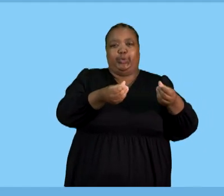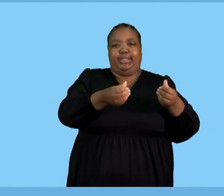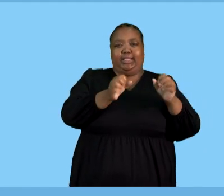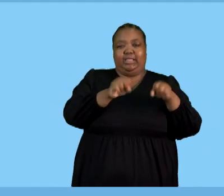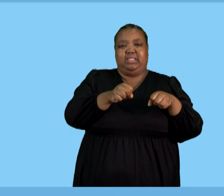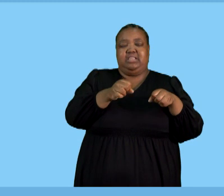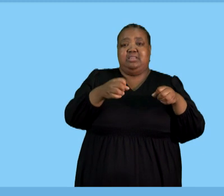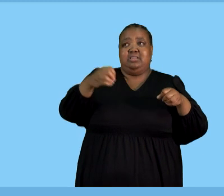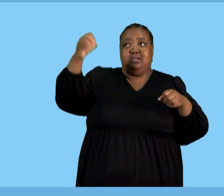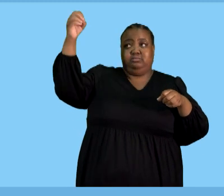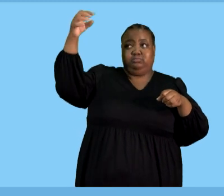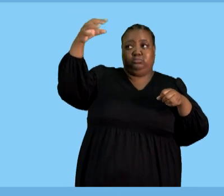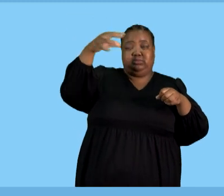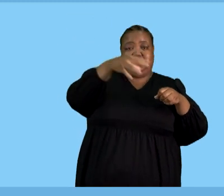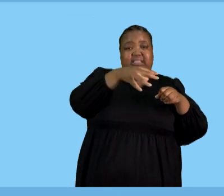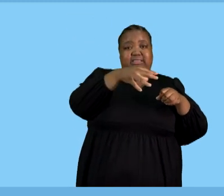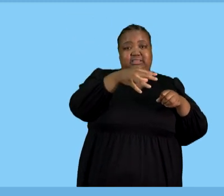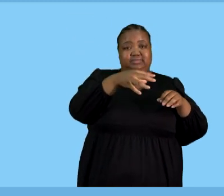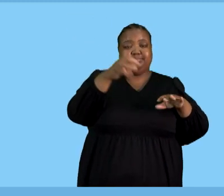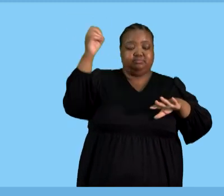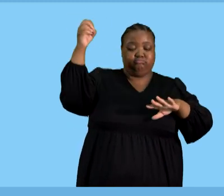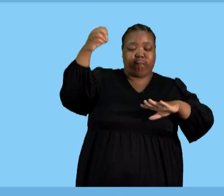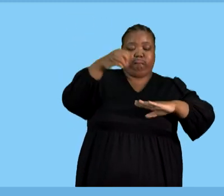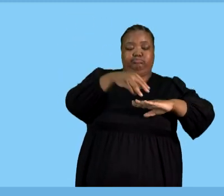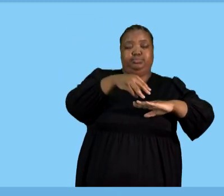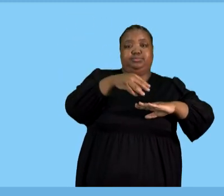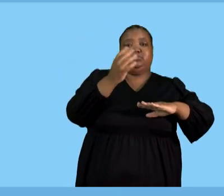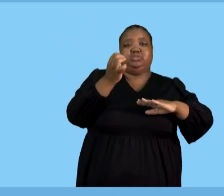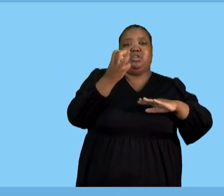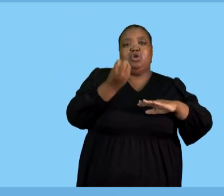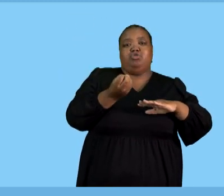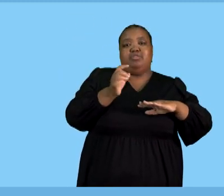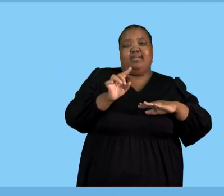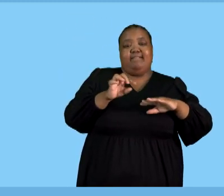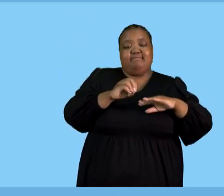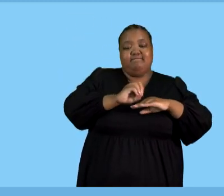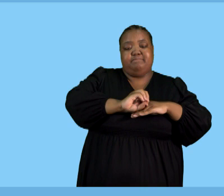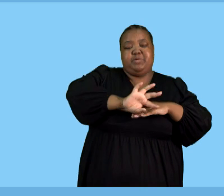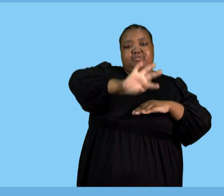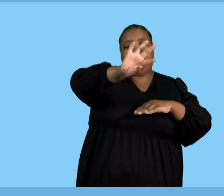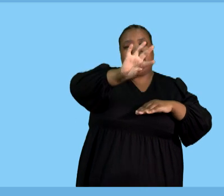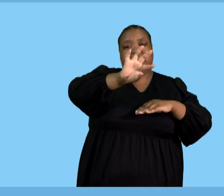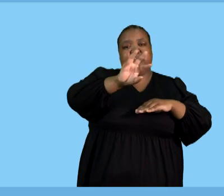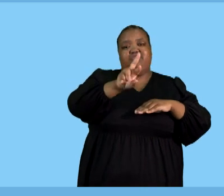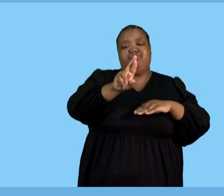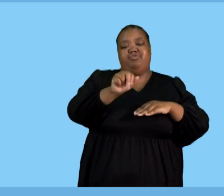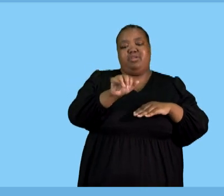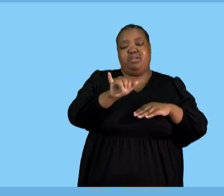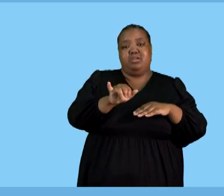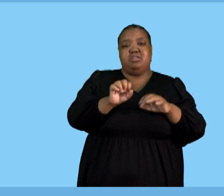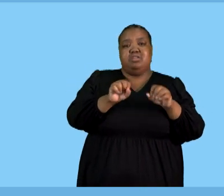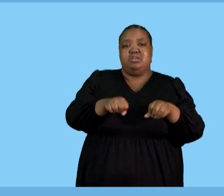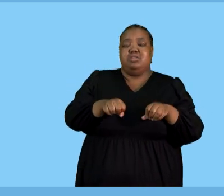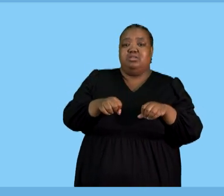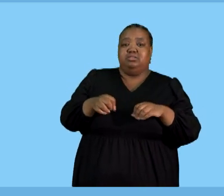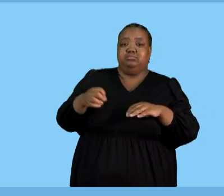we have light of incidence or incident ray coming, and then we also have the reflected ray. Now, if we